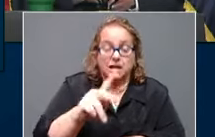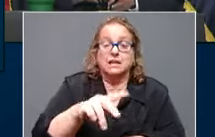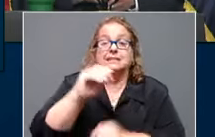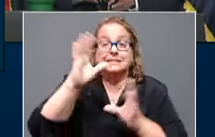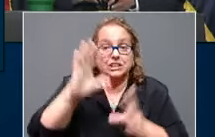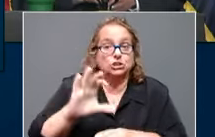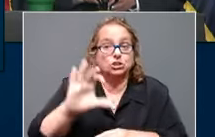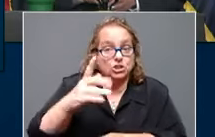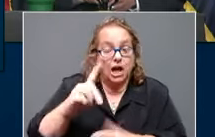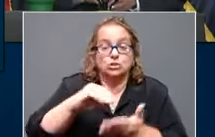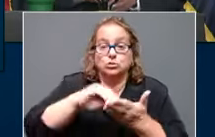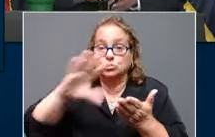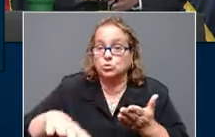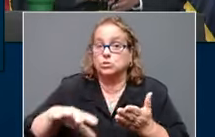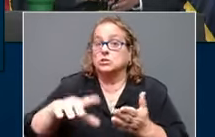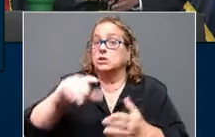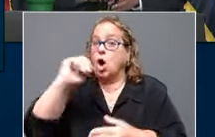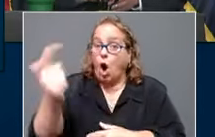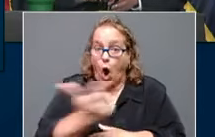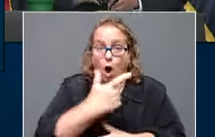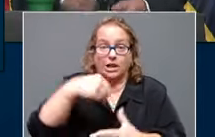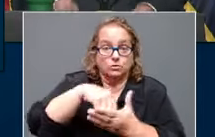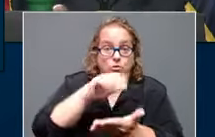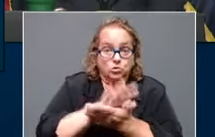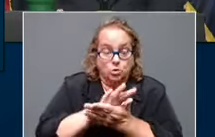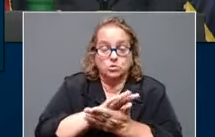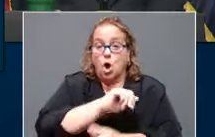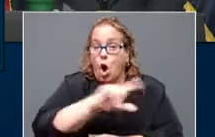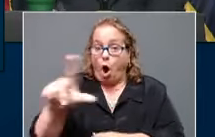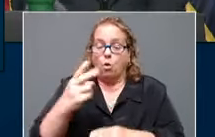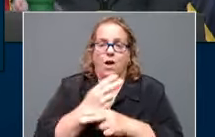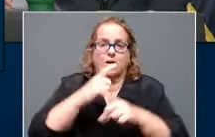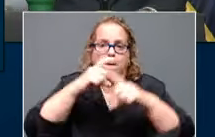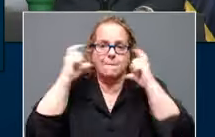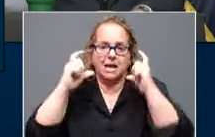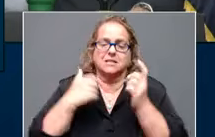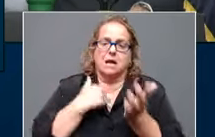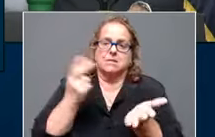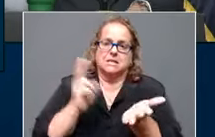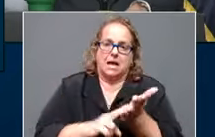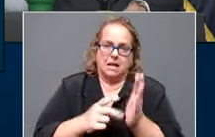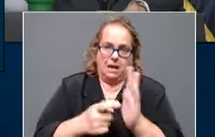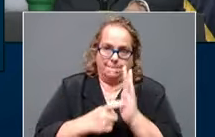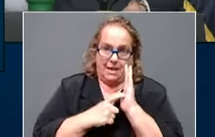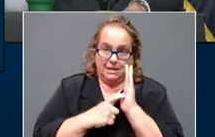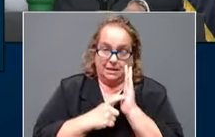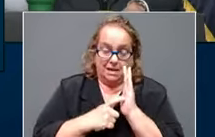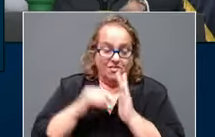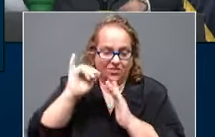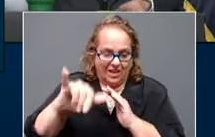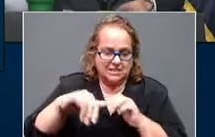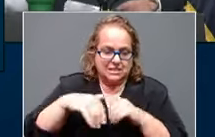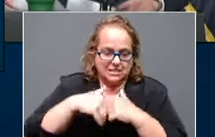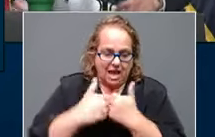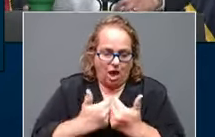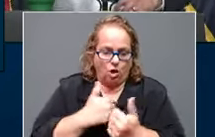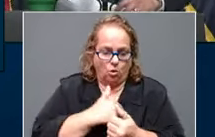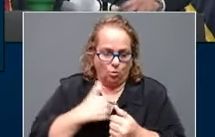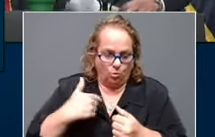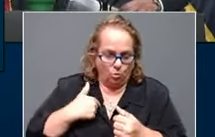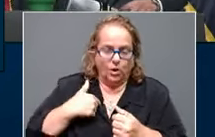wearing masks. They're having a big time. And their school system has been effective and what they've